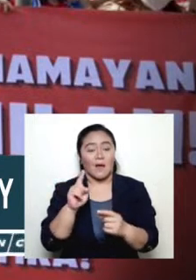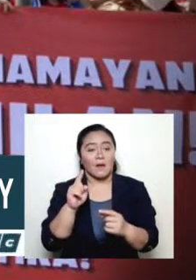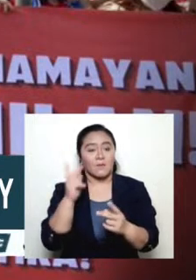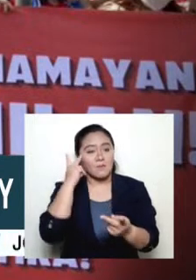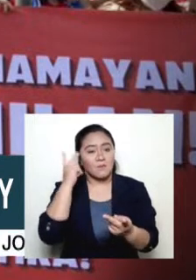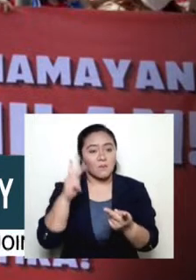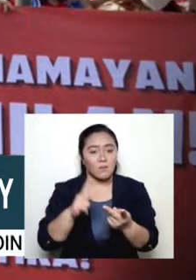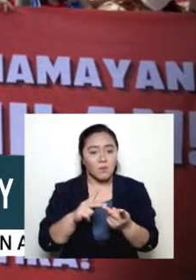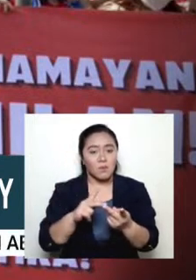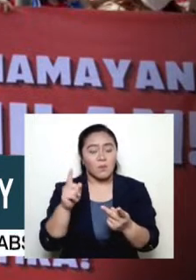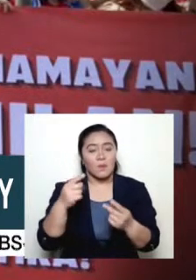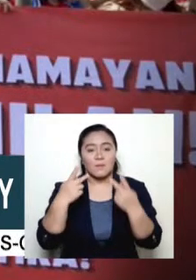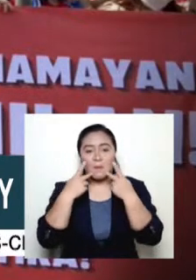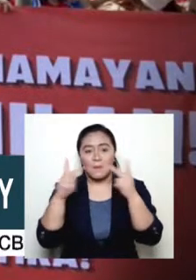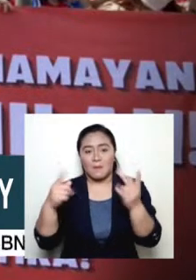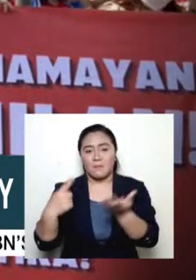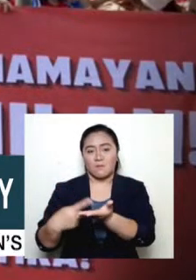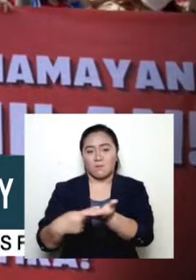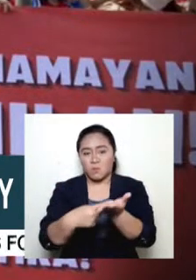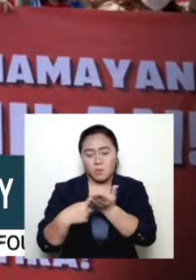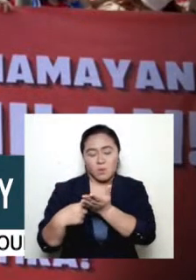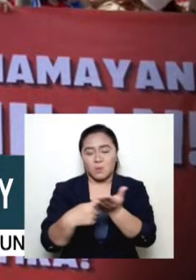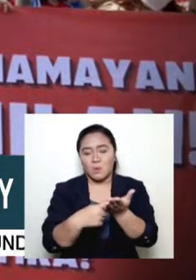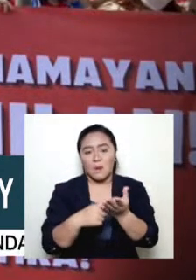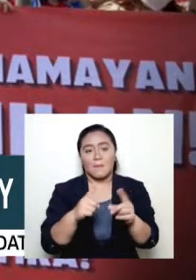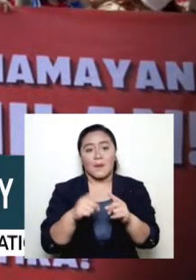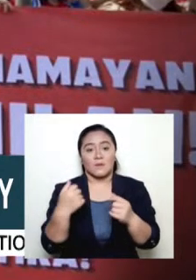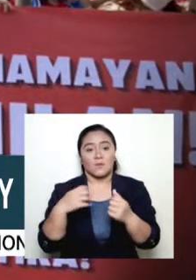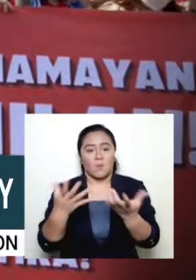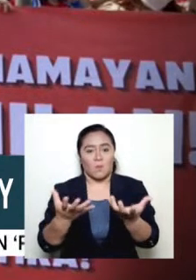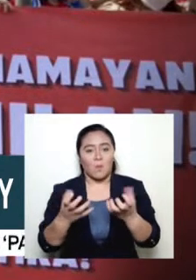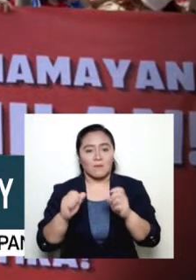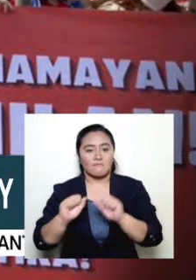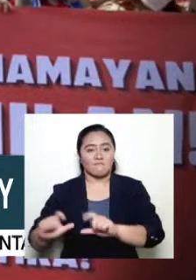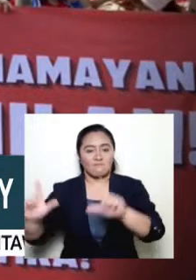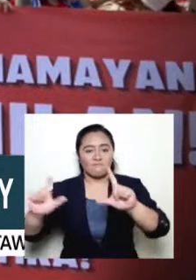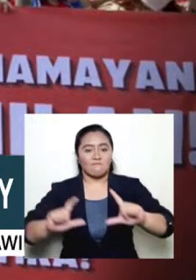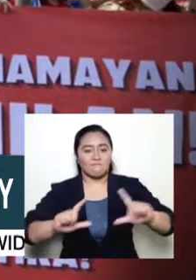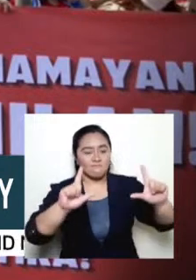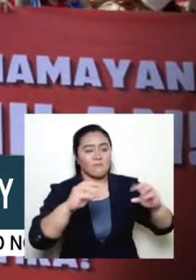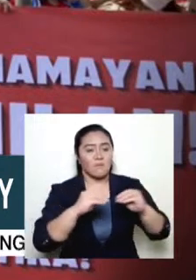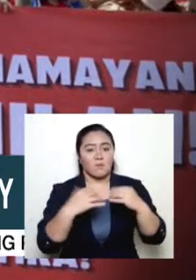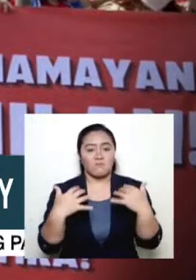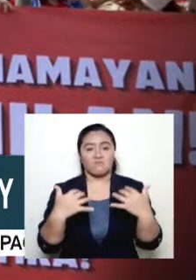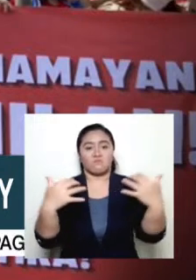public debate. Bello will hold a press con this afternoon on the same issue to this